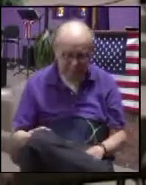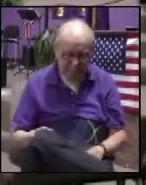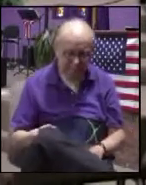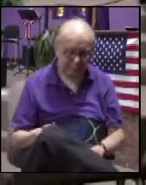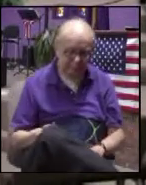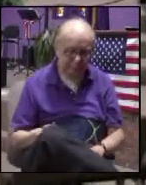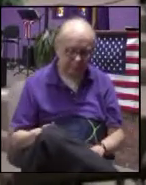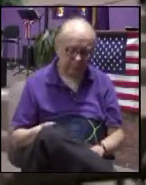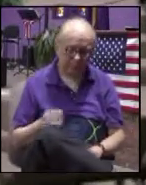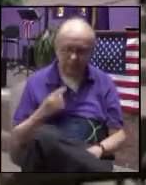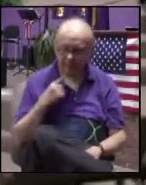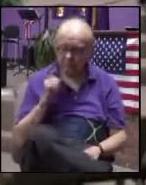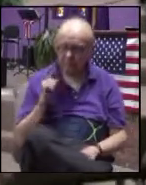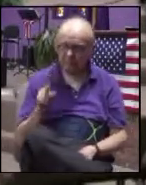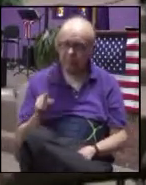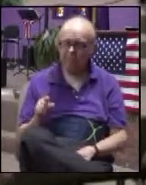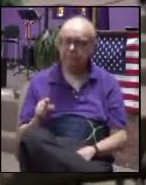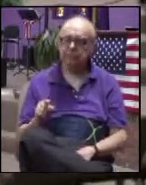I told you,